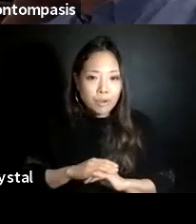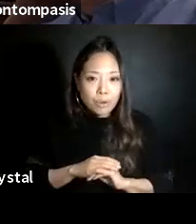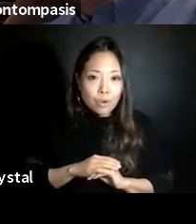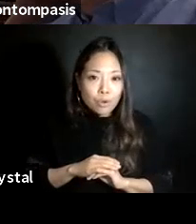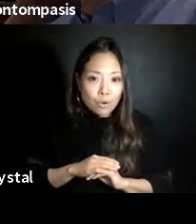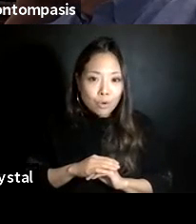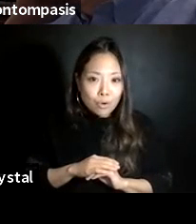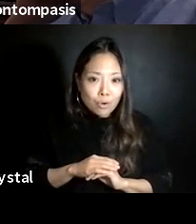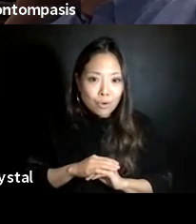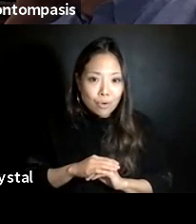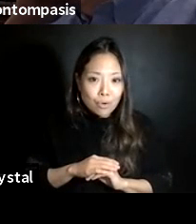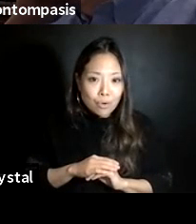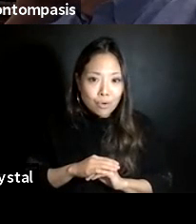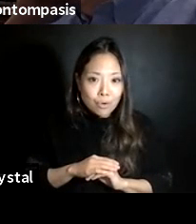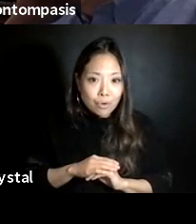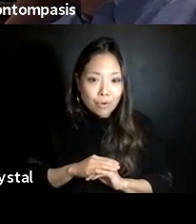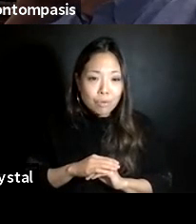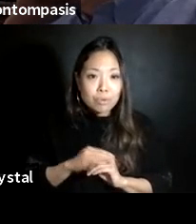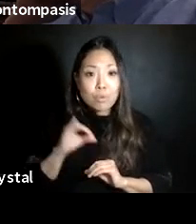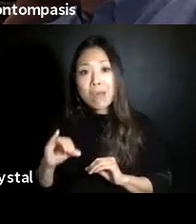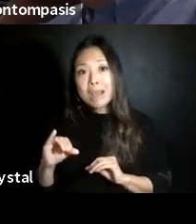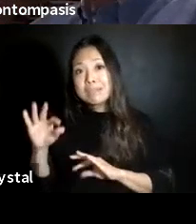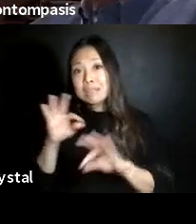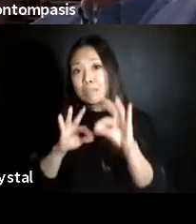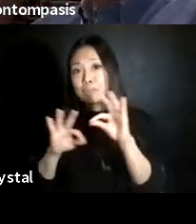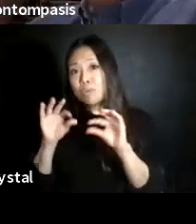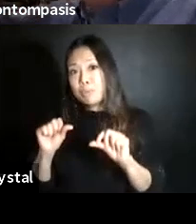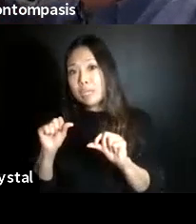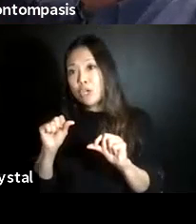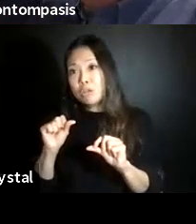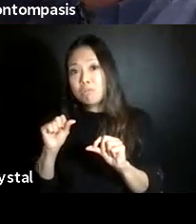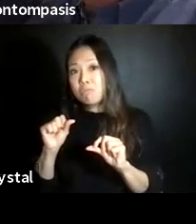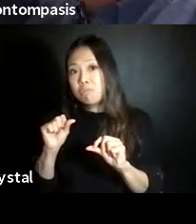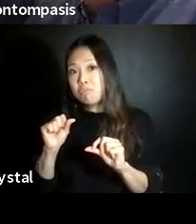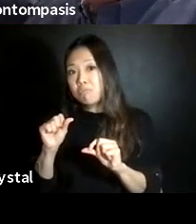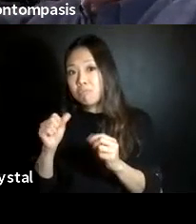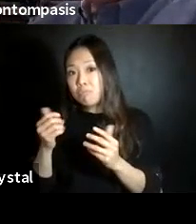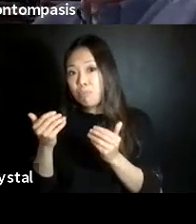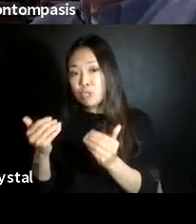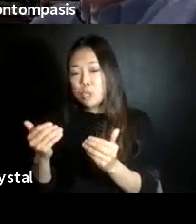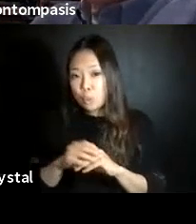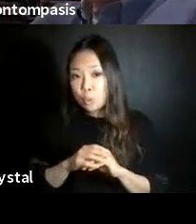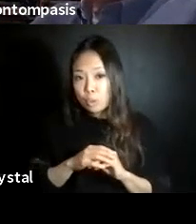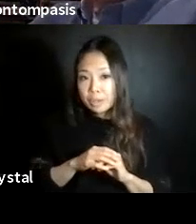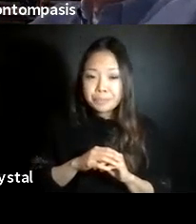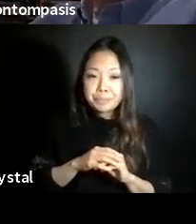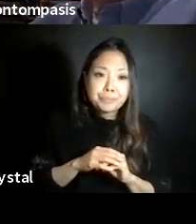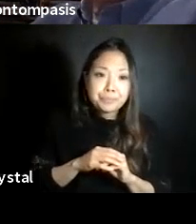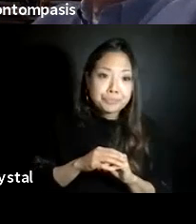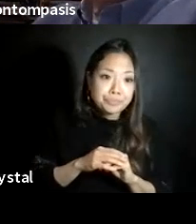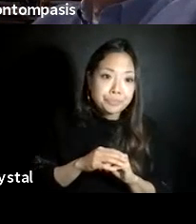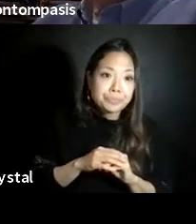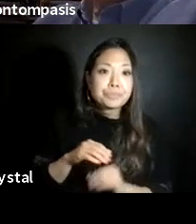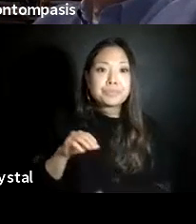that could be pursued. So what super helpful. So I know